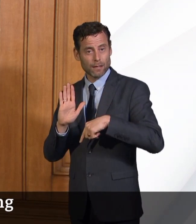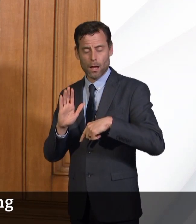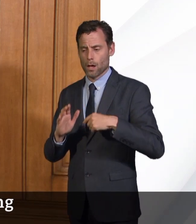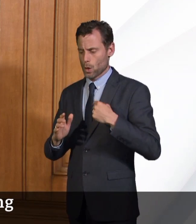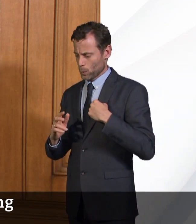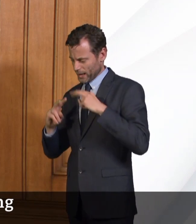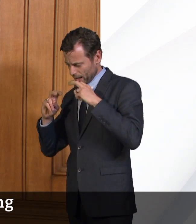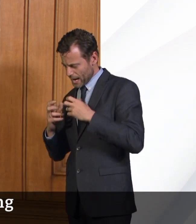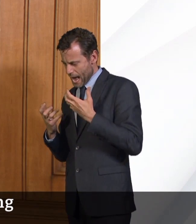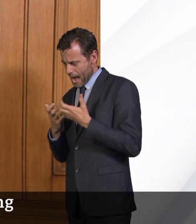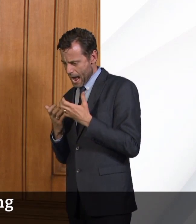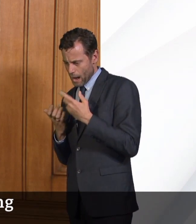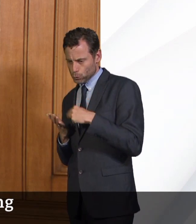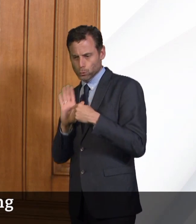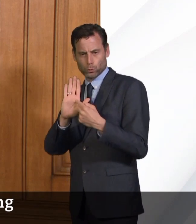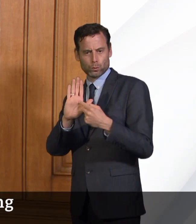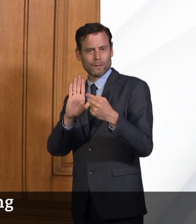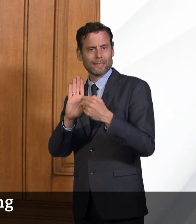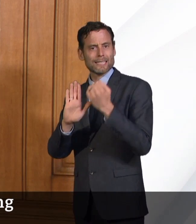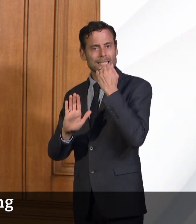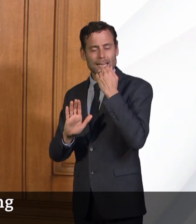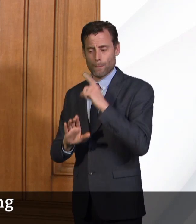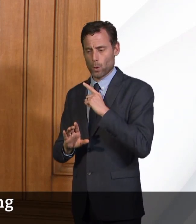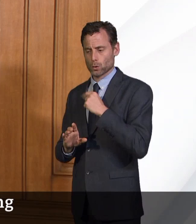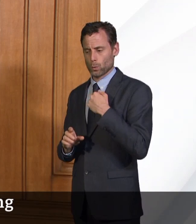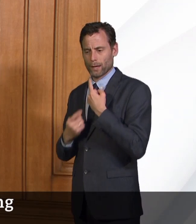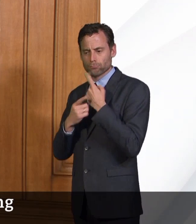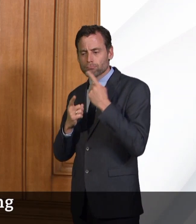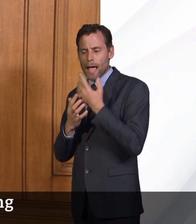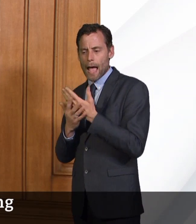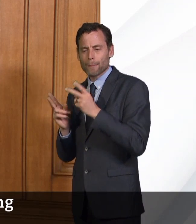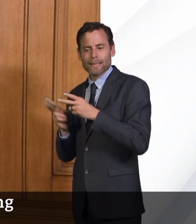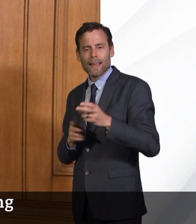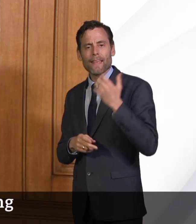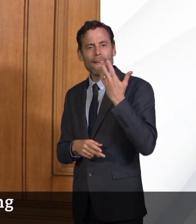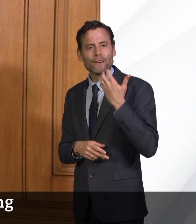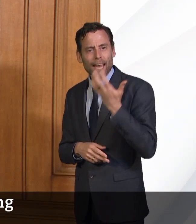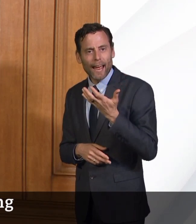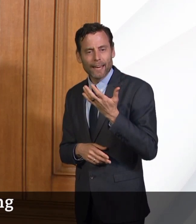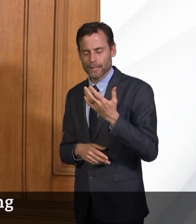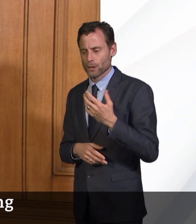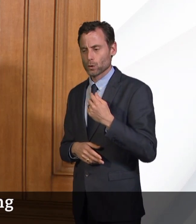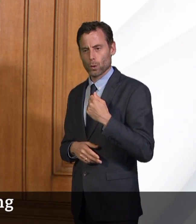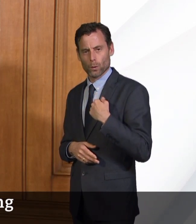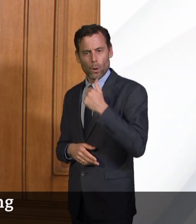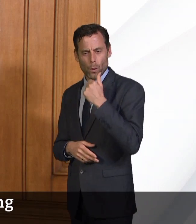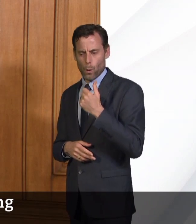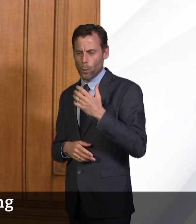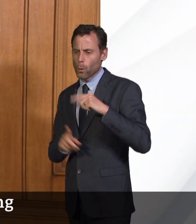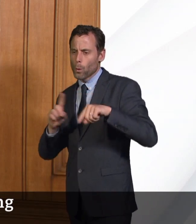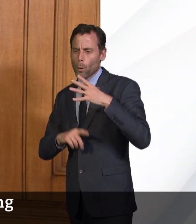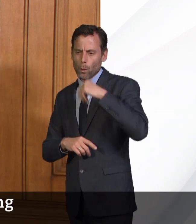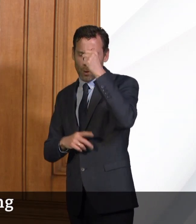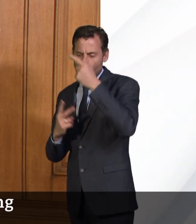can do that as part of our, we publish deaths daily. We're looking at how we can report on those groups. And I'll